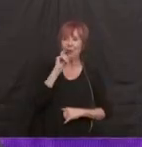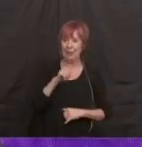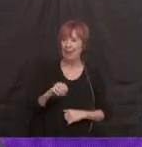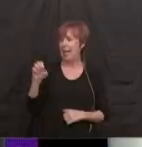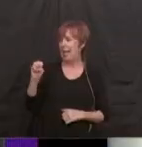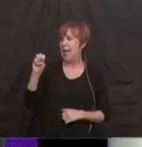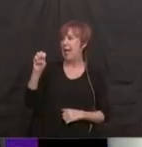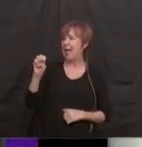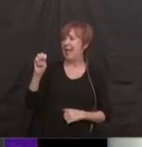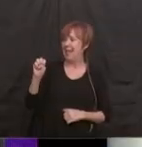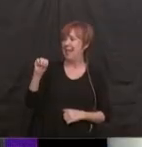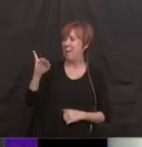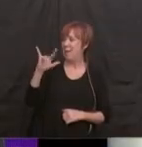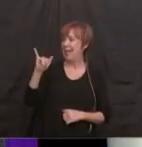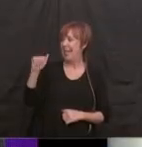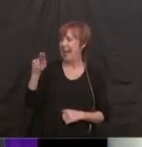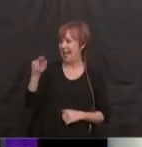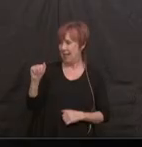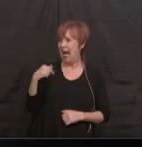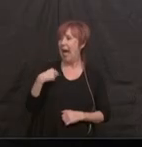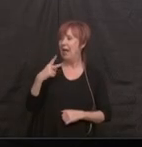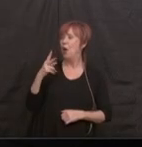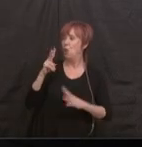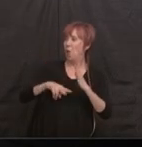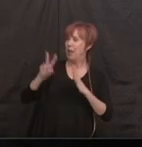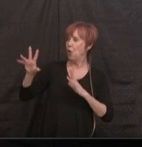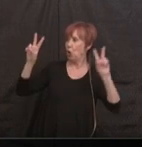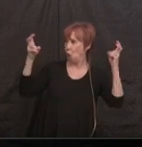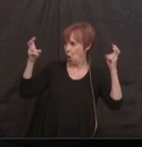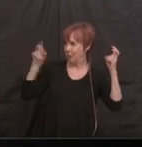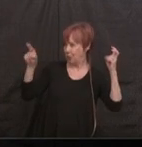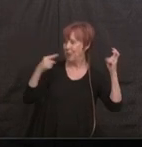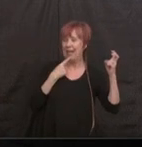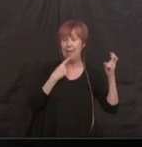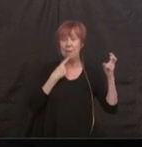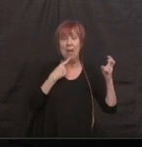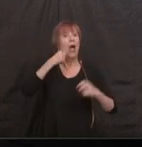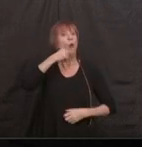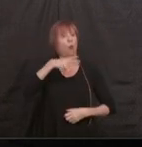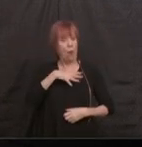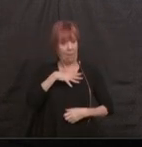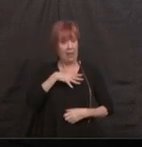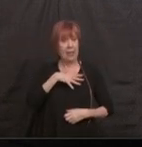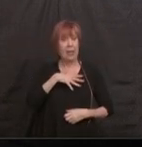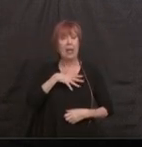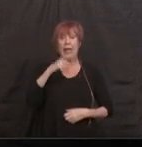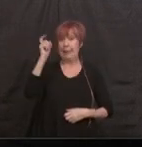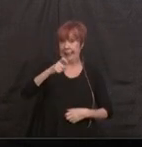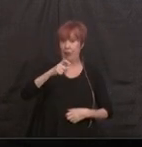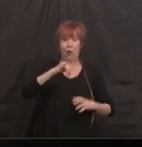Emiliana, I read a quote from you where you said, that women need